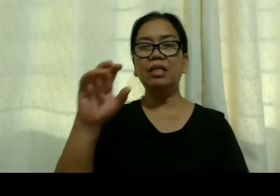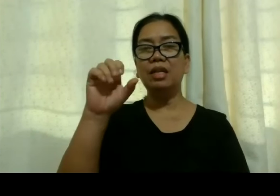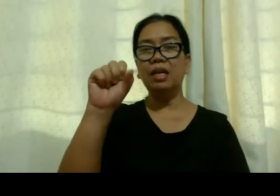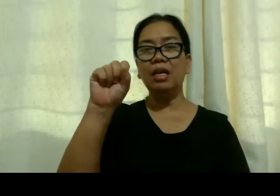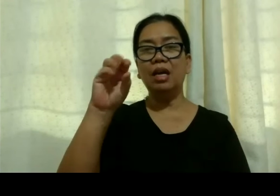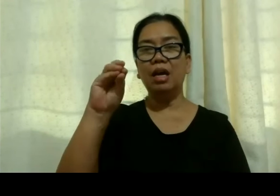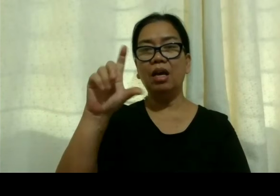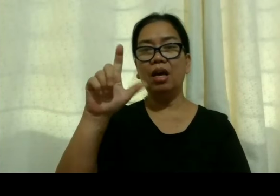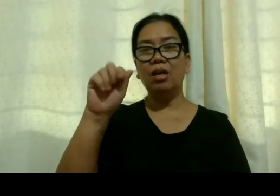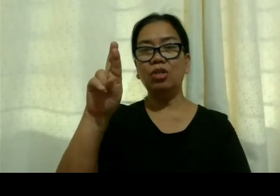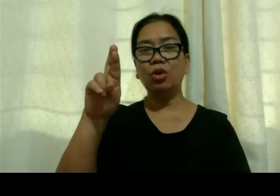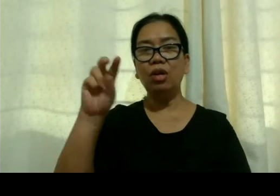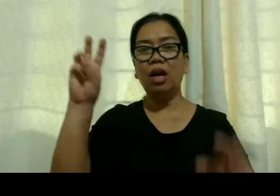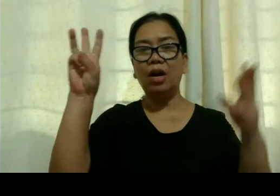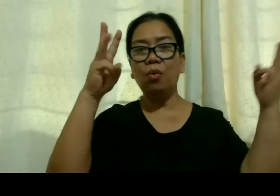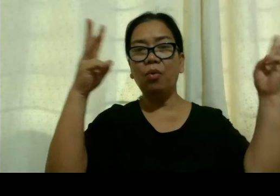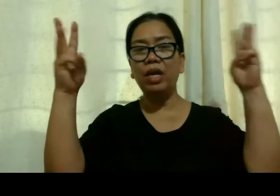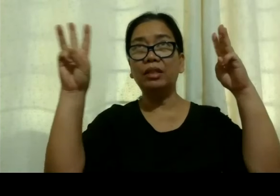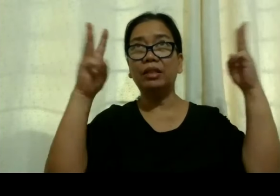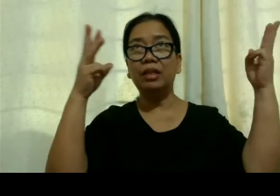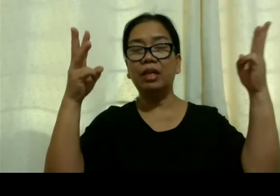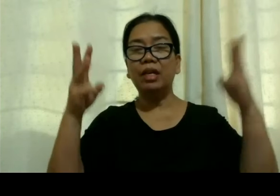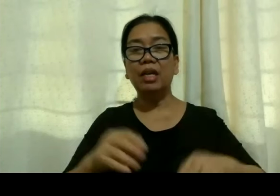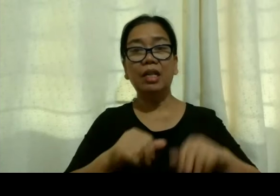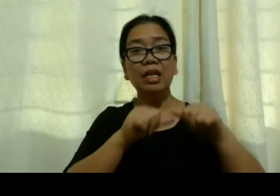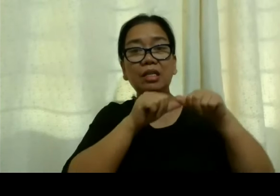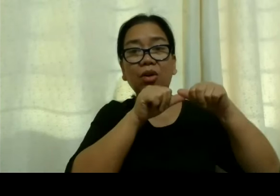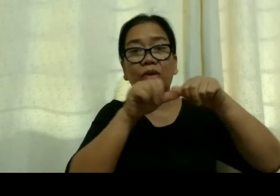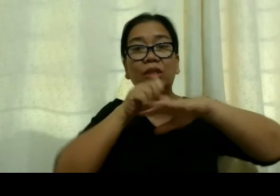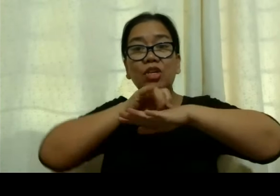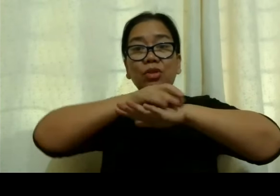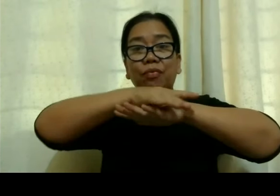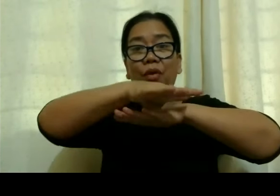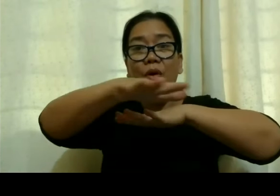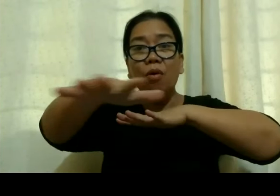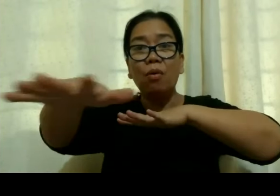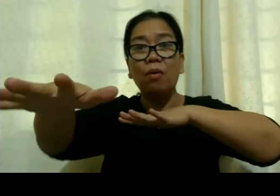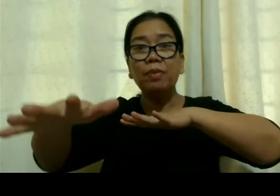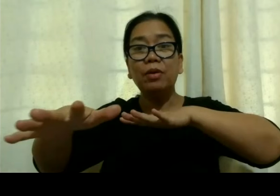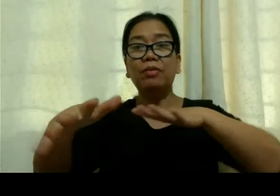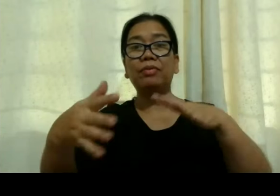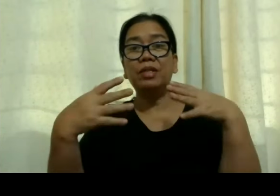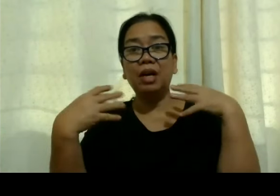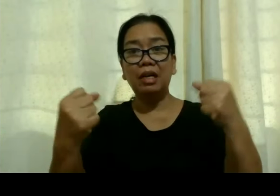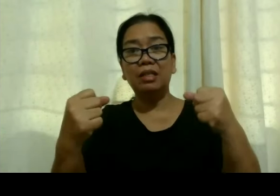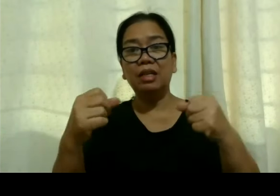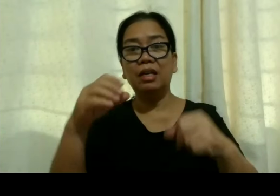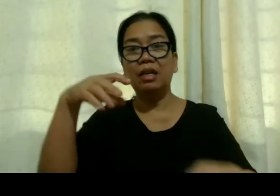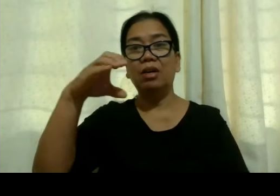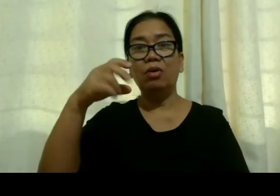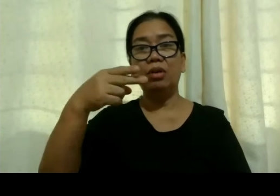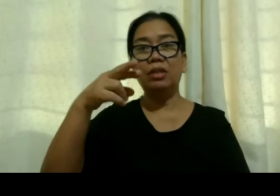this is the solar wind. It is the continuous flow of